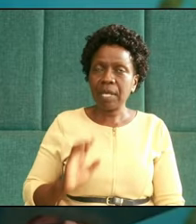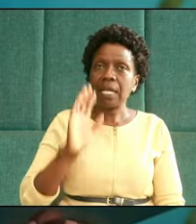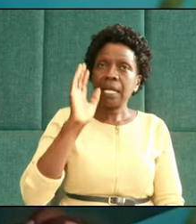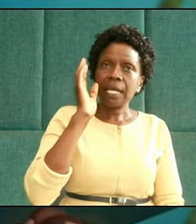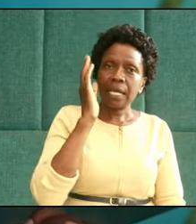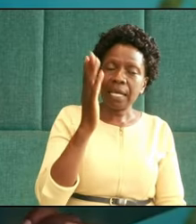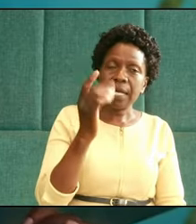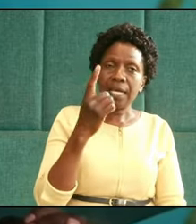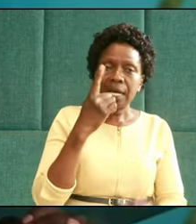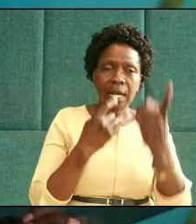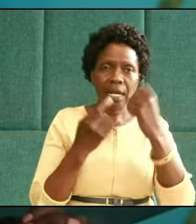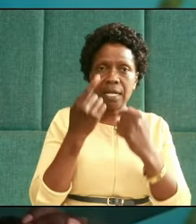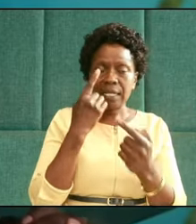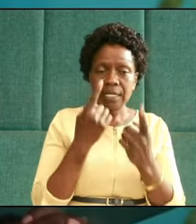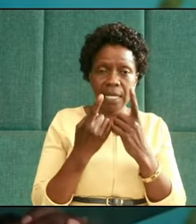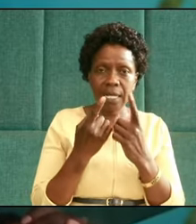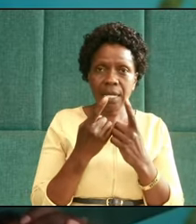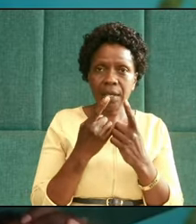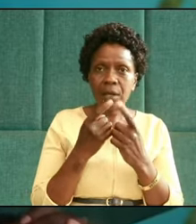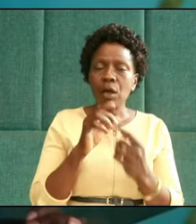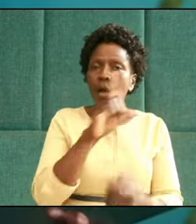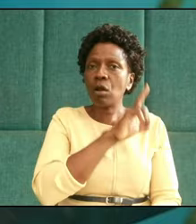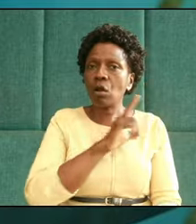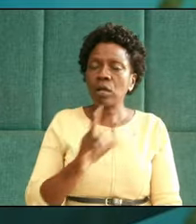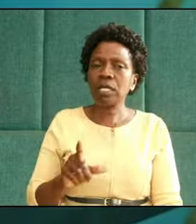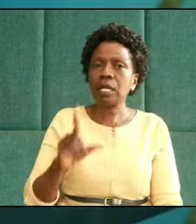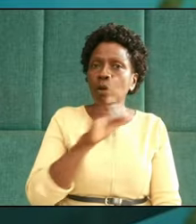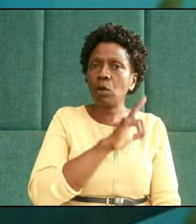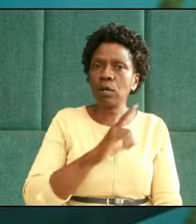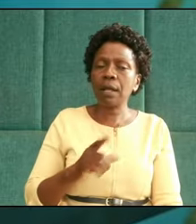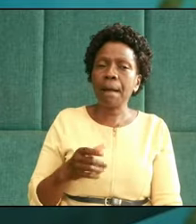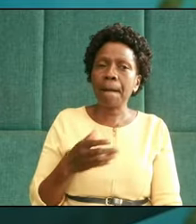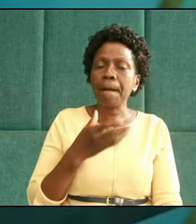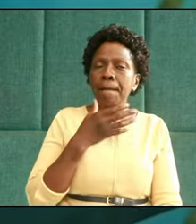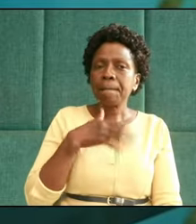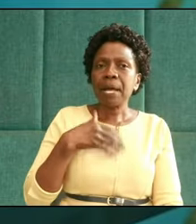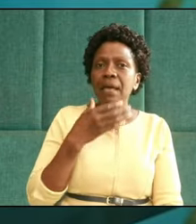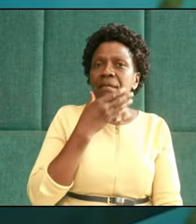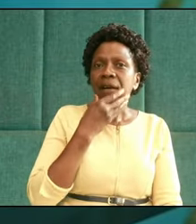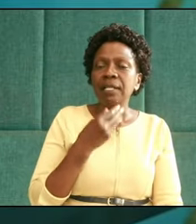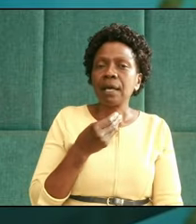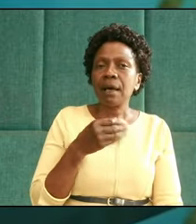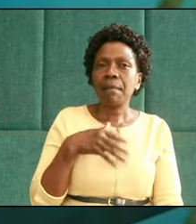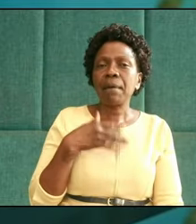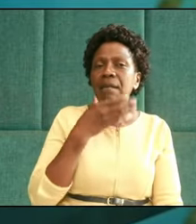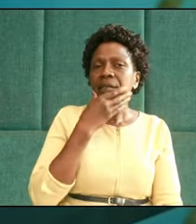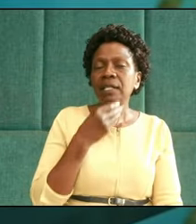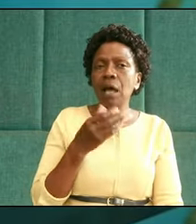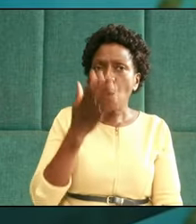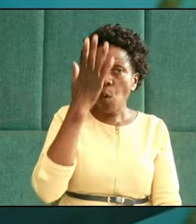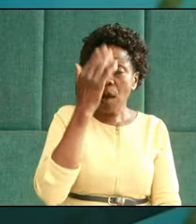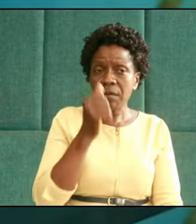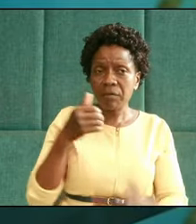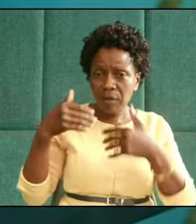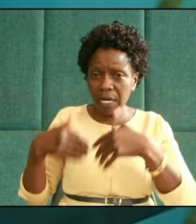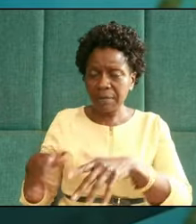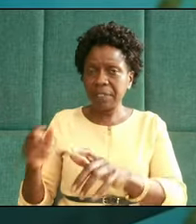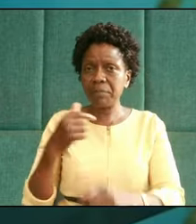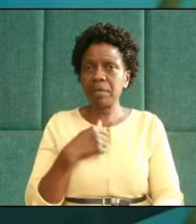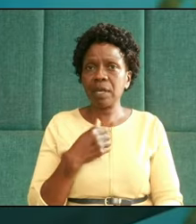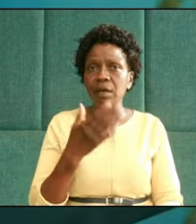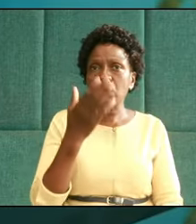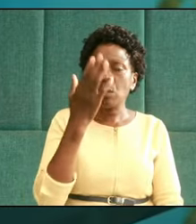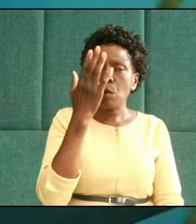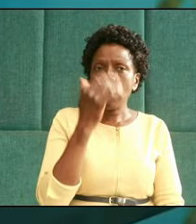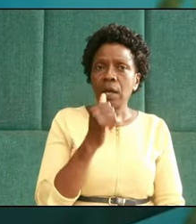he said, Eloi, Eloi, lama sabachthani? My Father, why hast thou forsaken me? Why